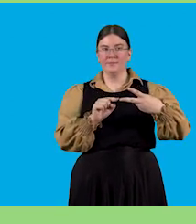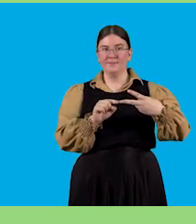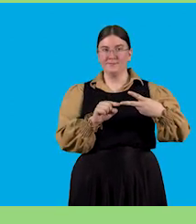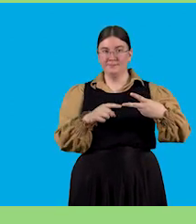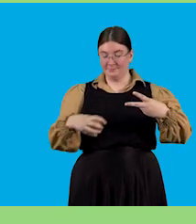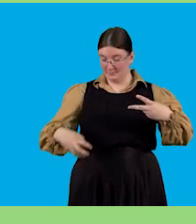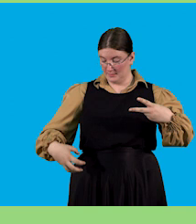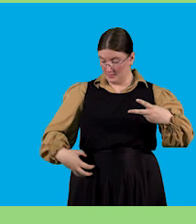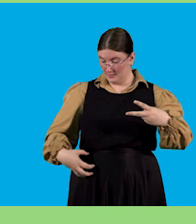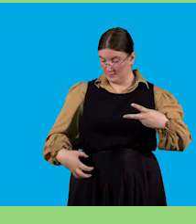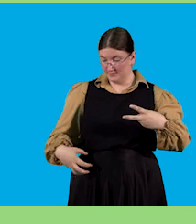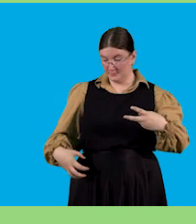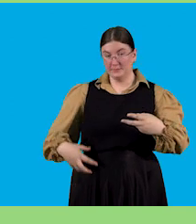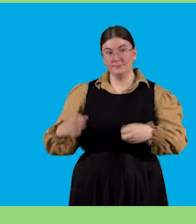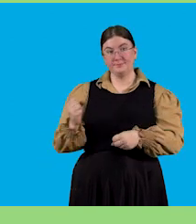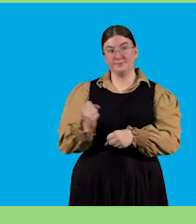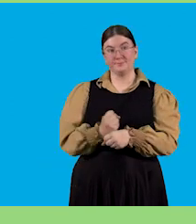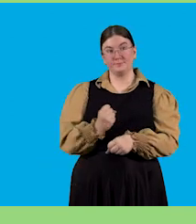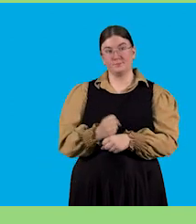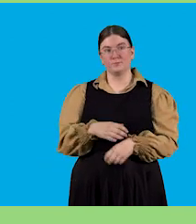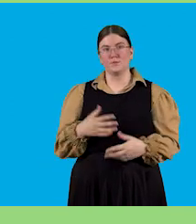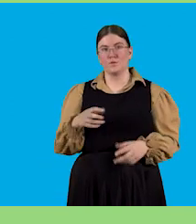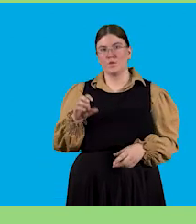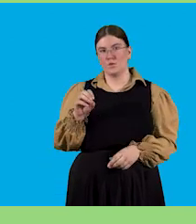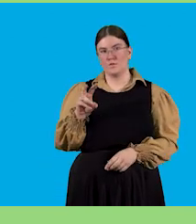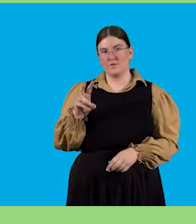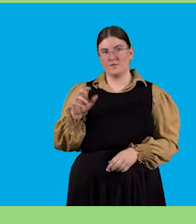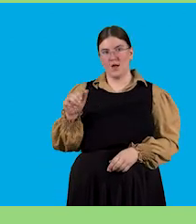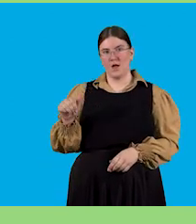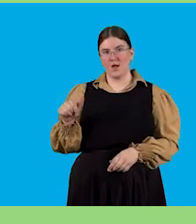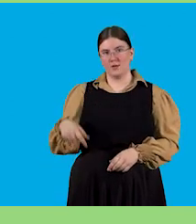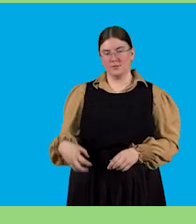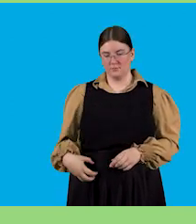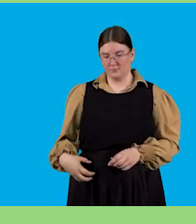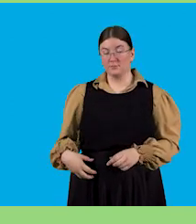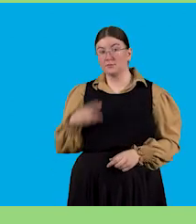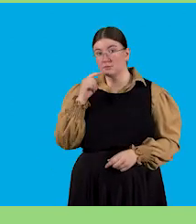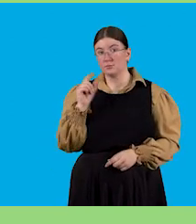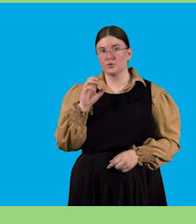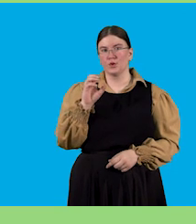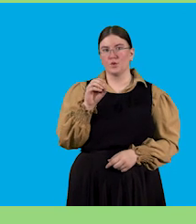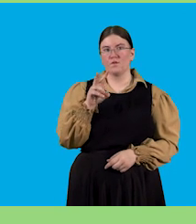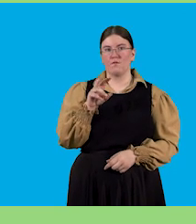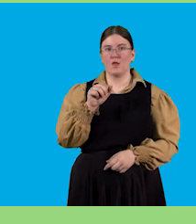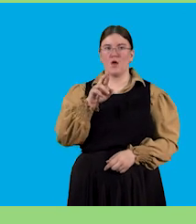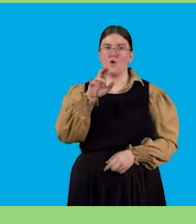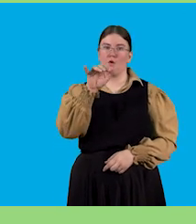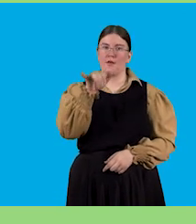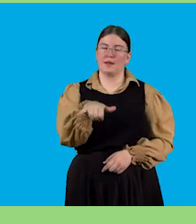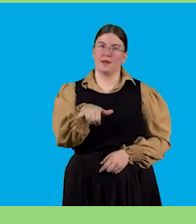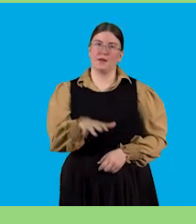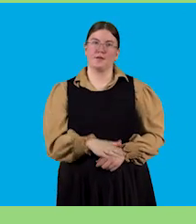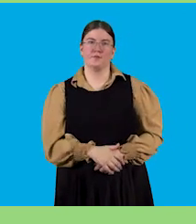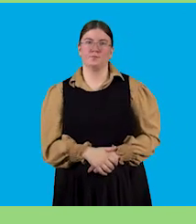This is the part that releases the egg cells or the ova. And we know that that is an ovary.